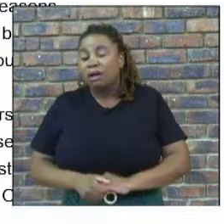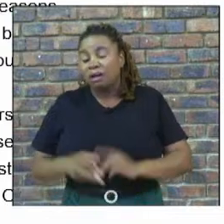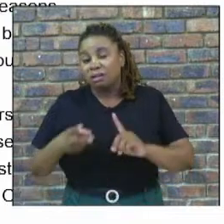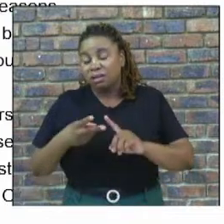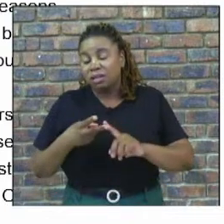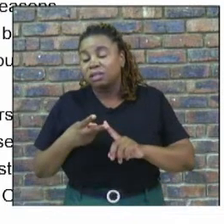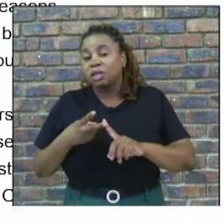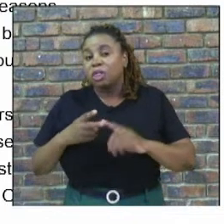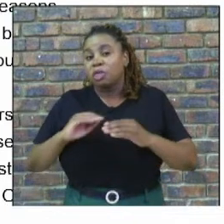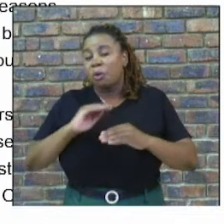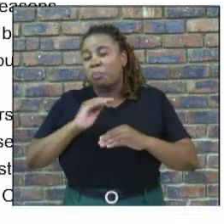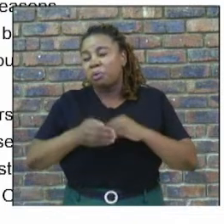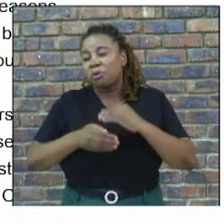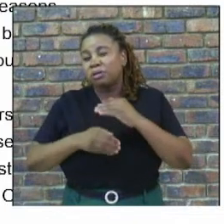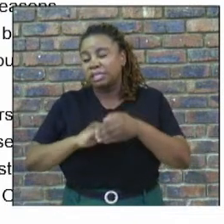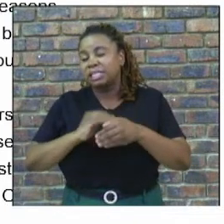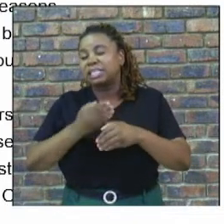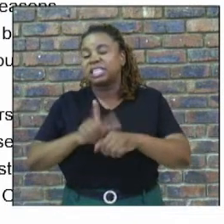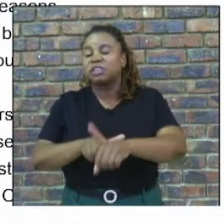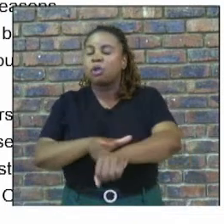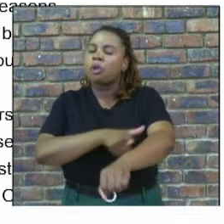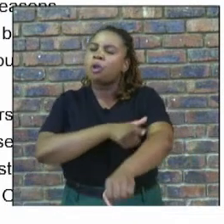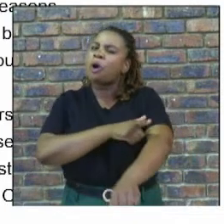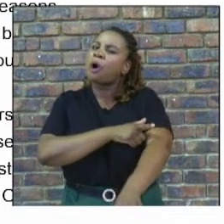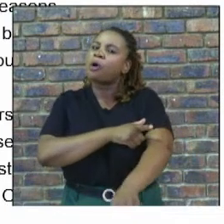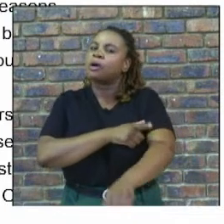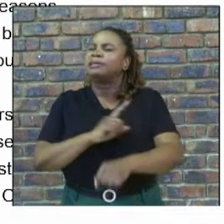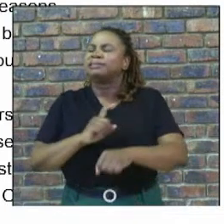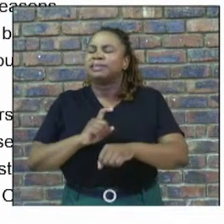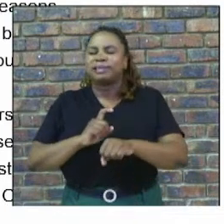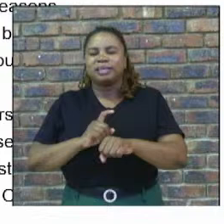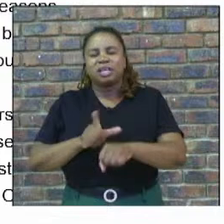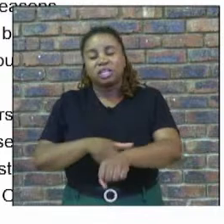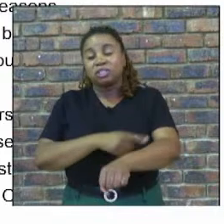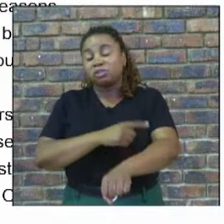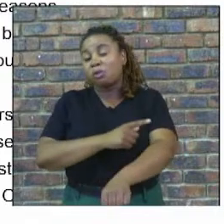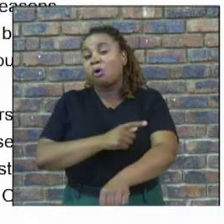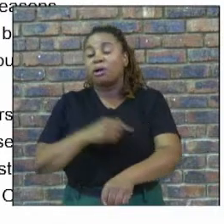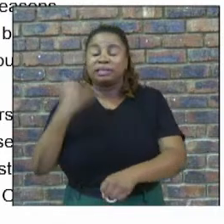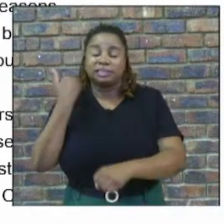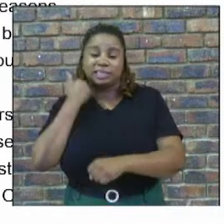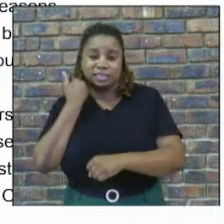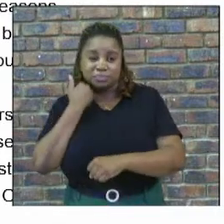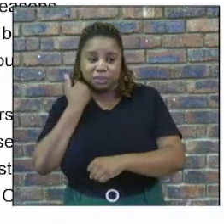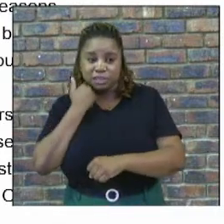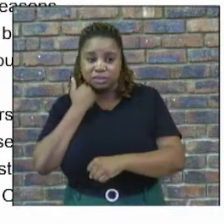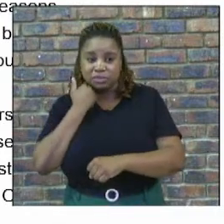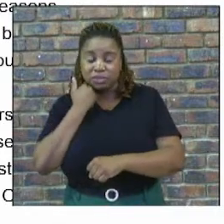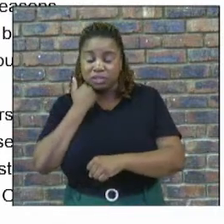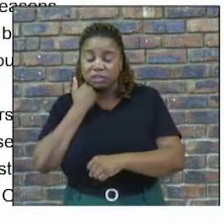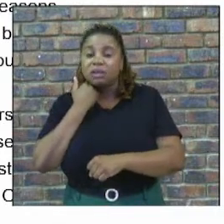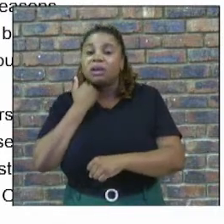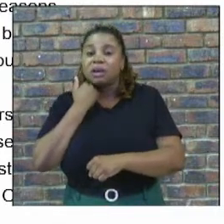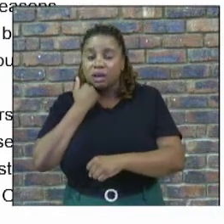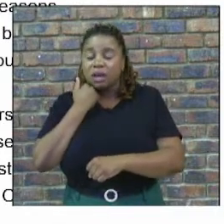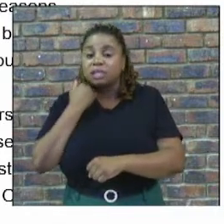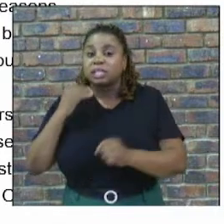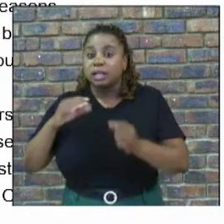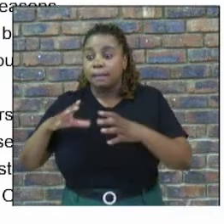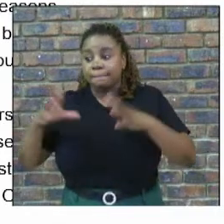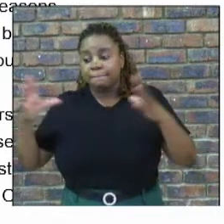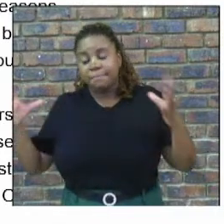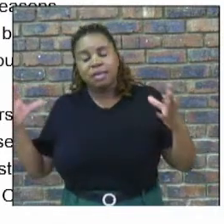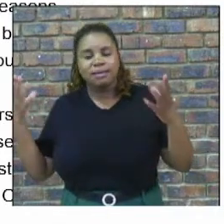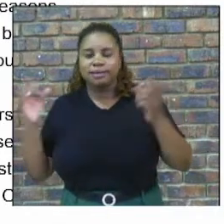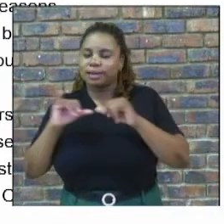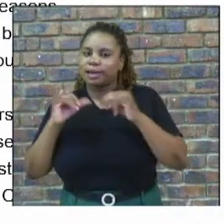time-consuming, and of course expensive. As I've elaborated, the issue of the big companies having the financial muscles to